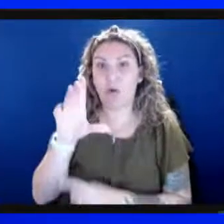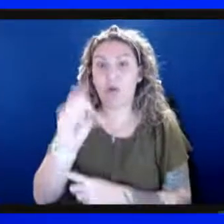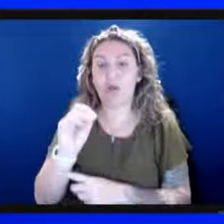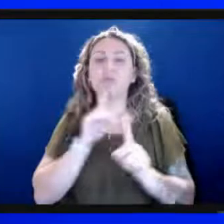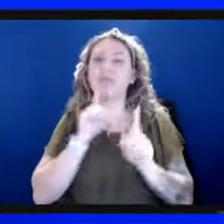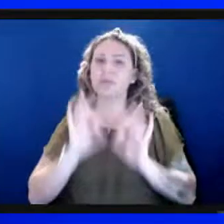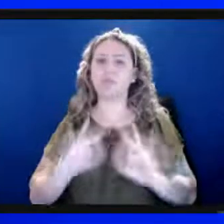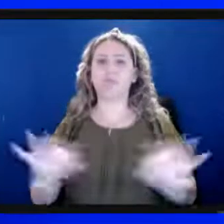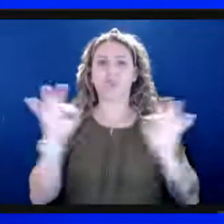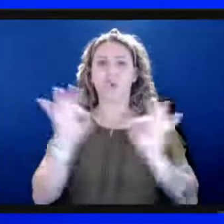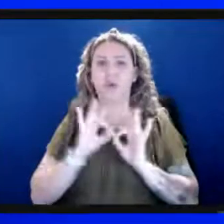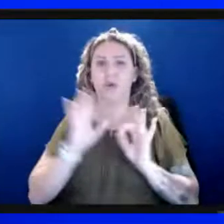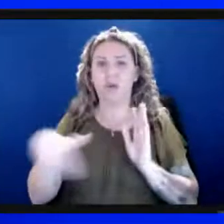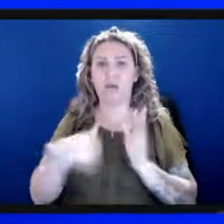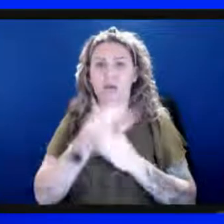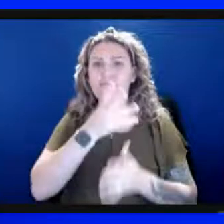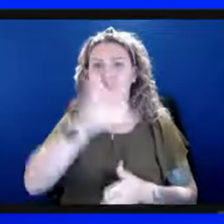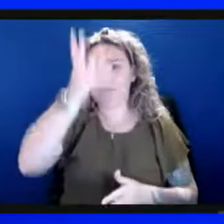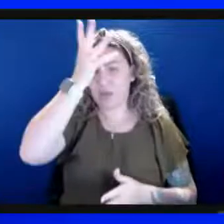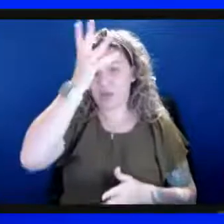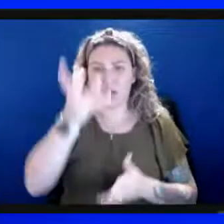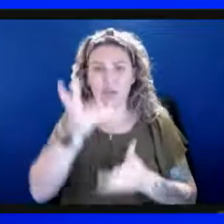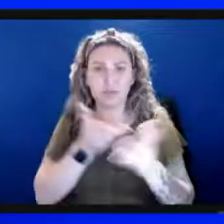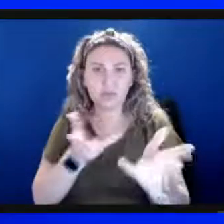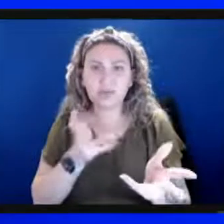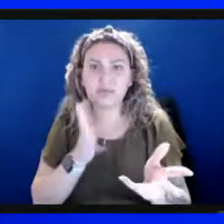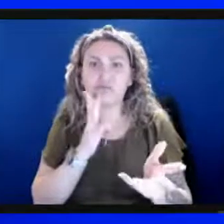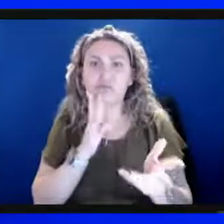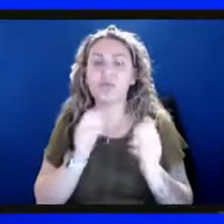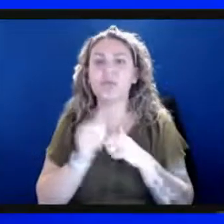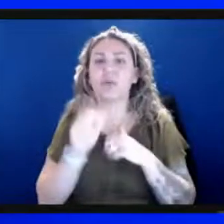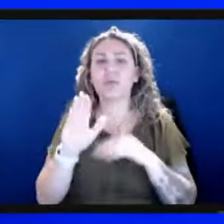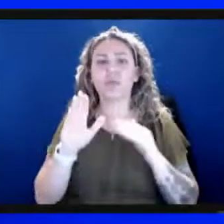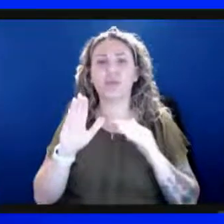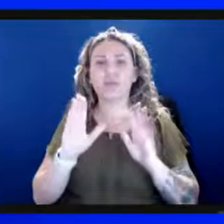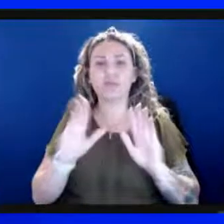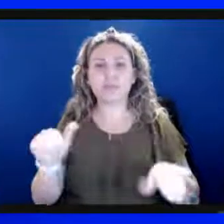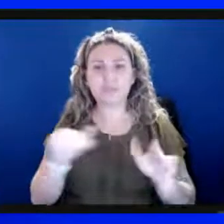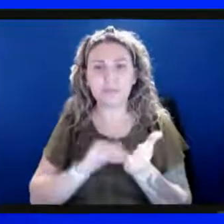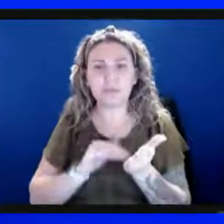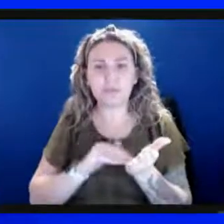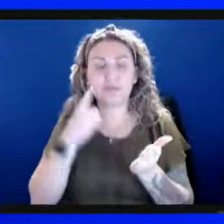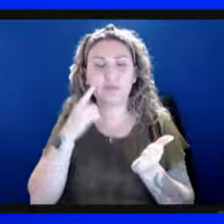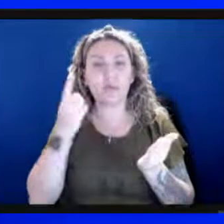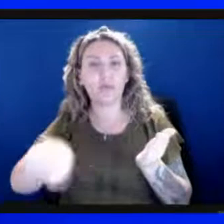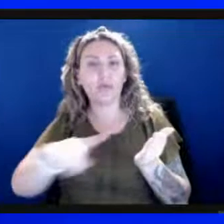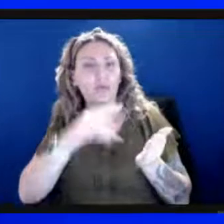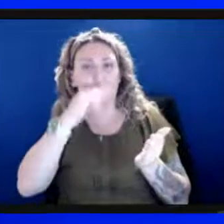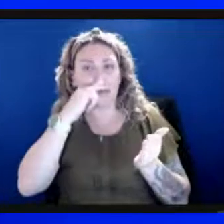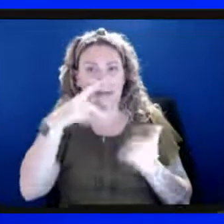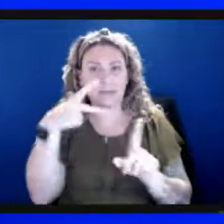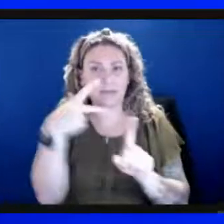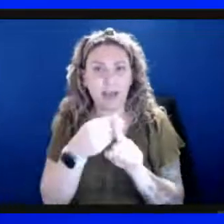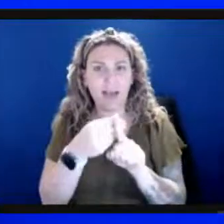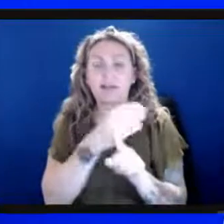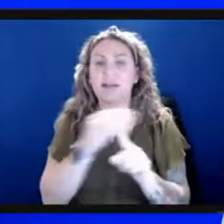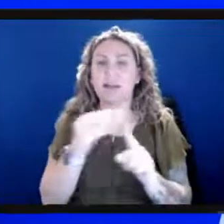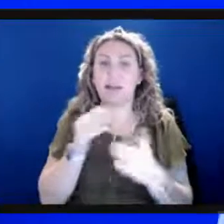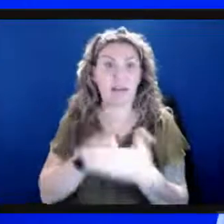all parents to talk with their pediatricians to get those children vaccinated against all of